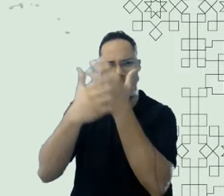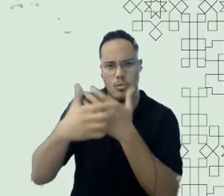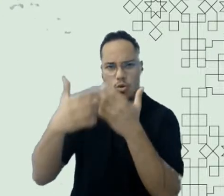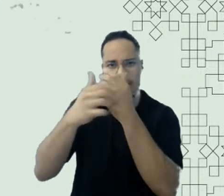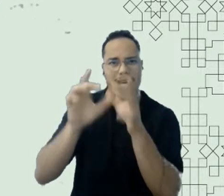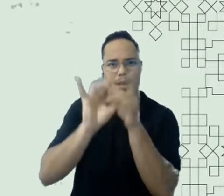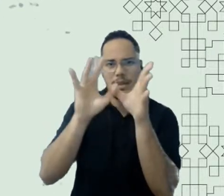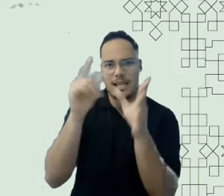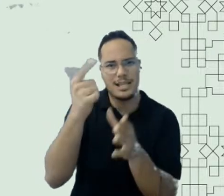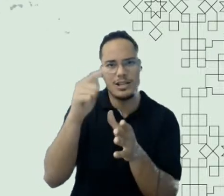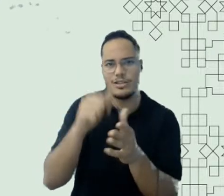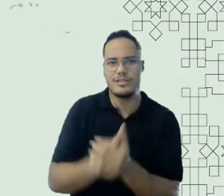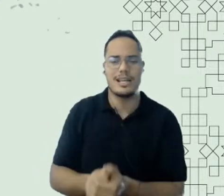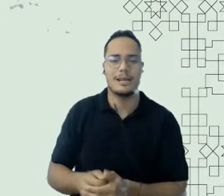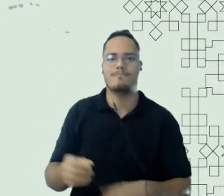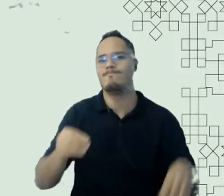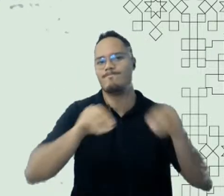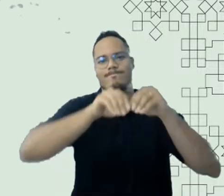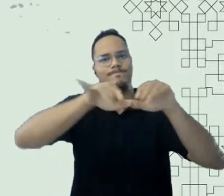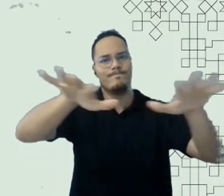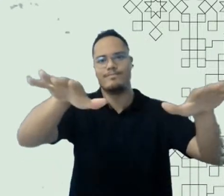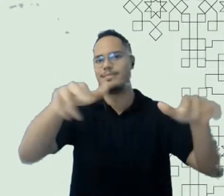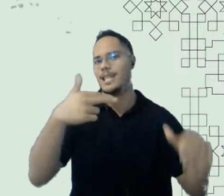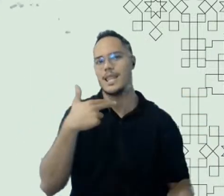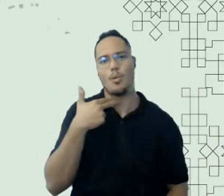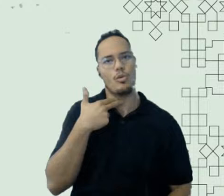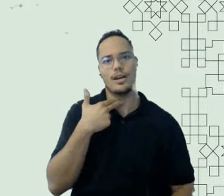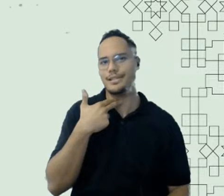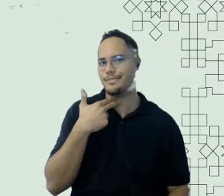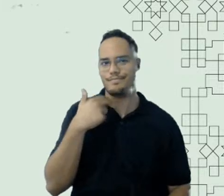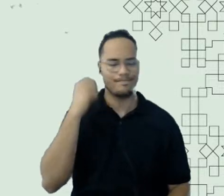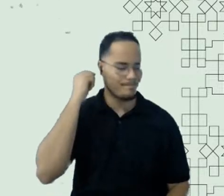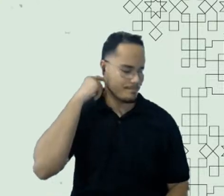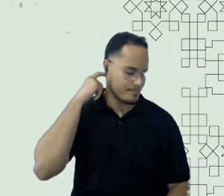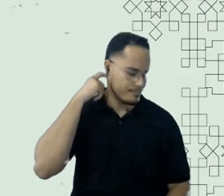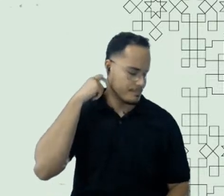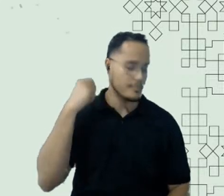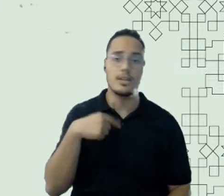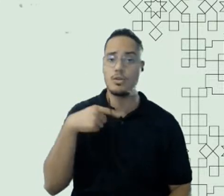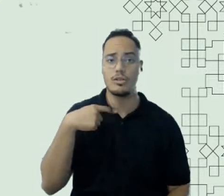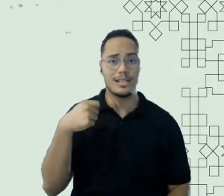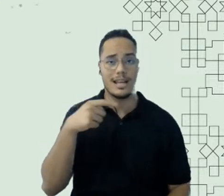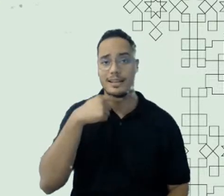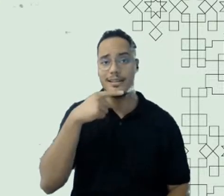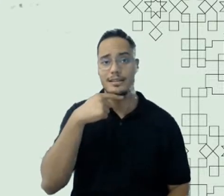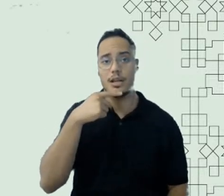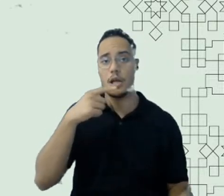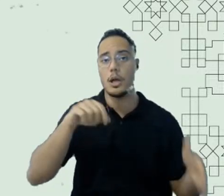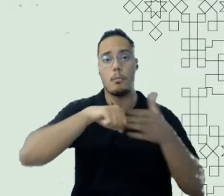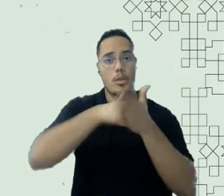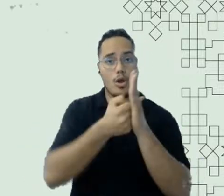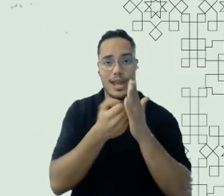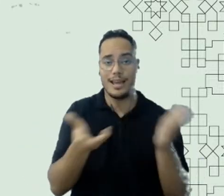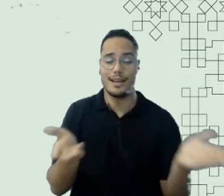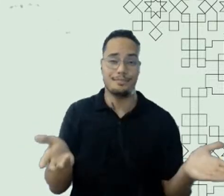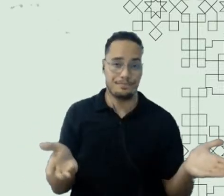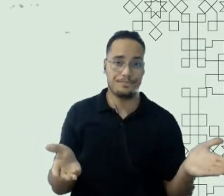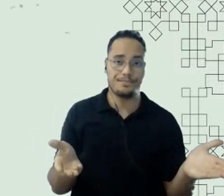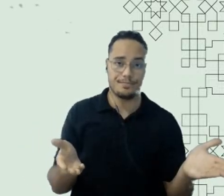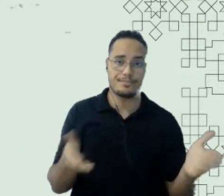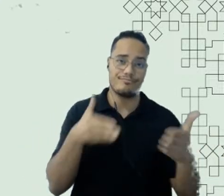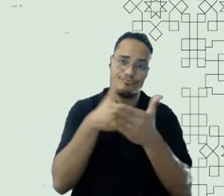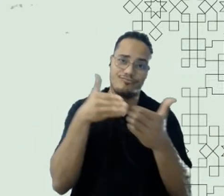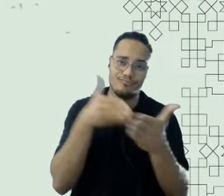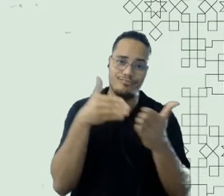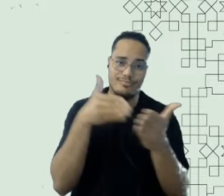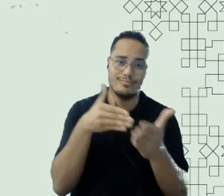your happiness at the wedding. So, it's a lot of, this is a balance to be achieved here that is not easy. And of course, that was